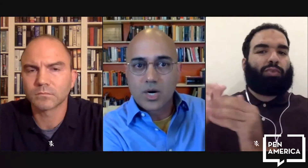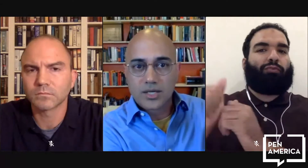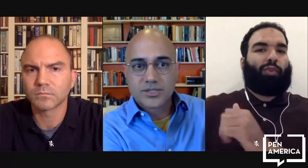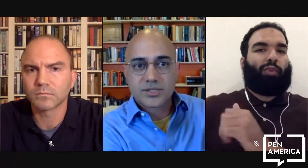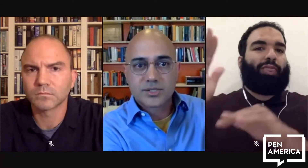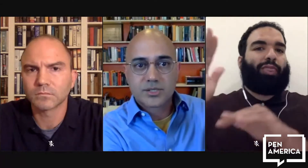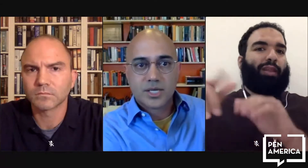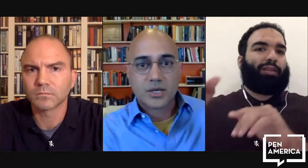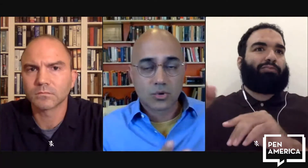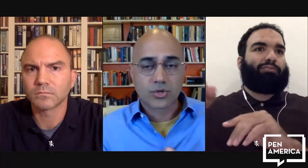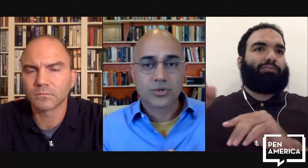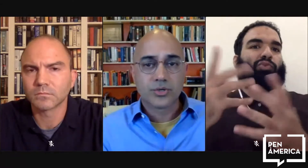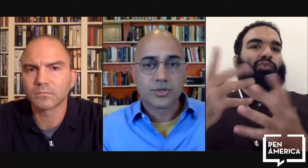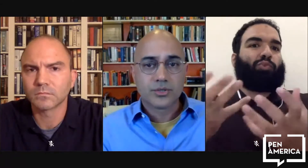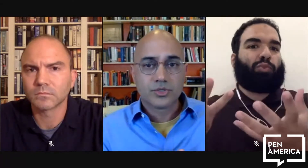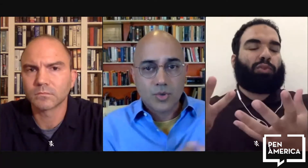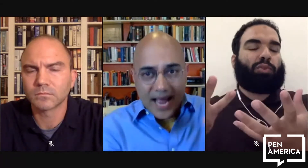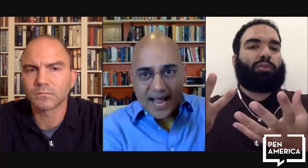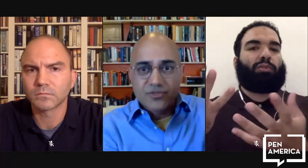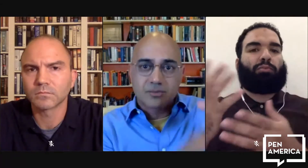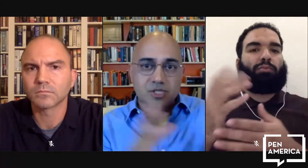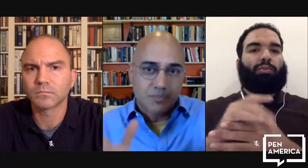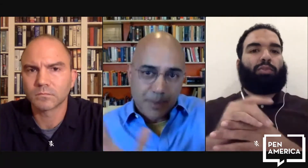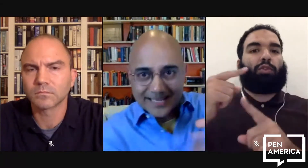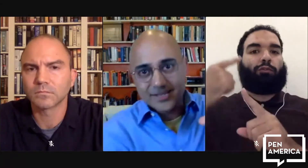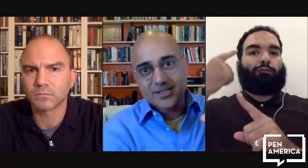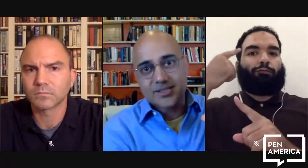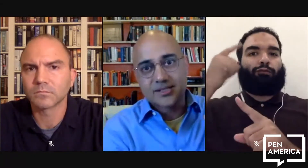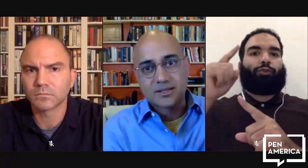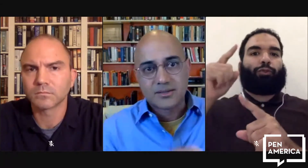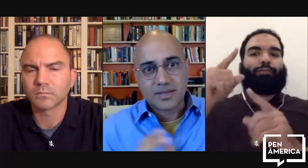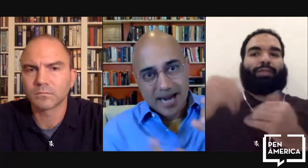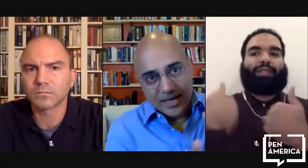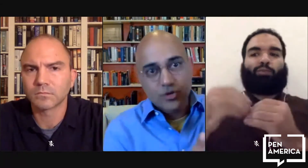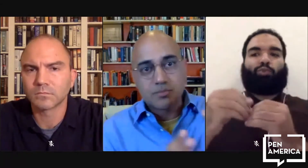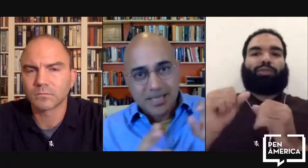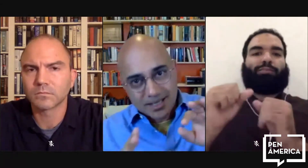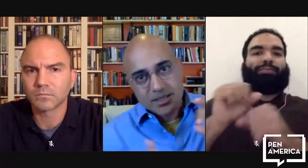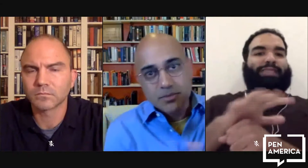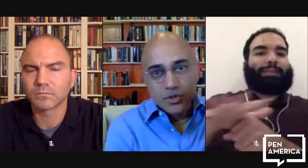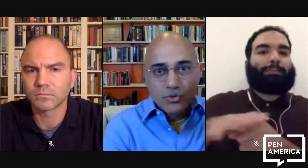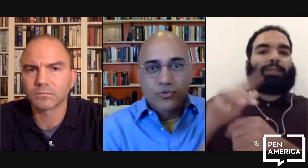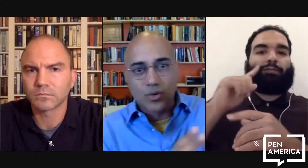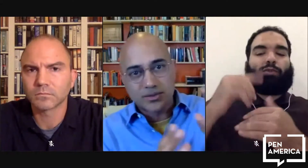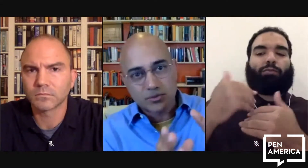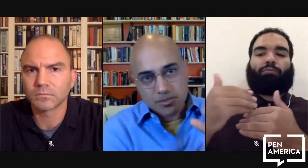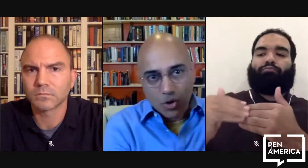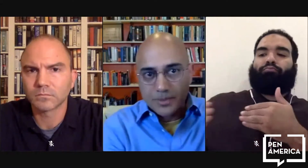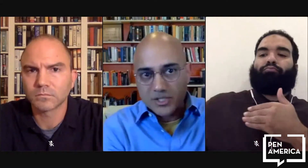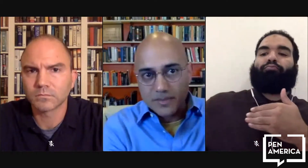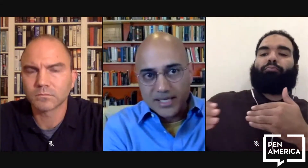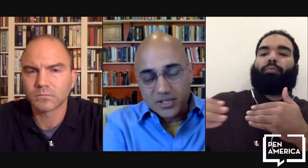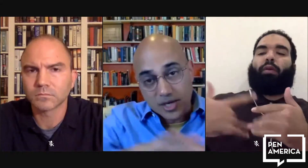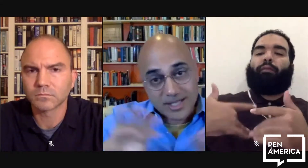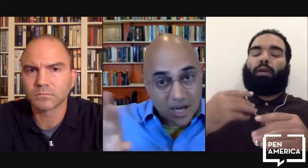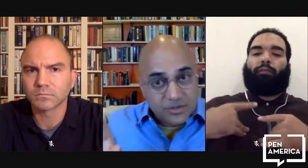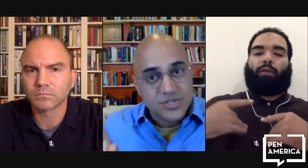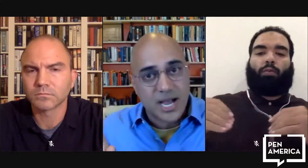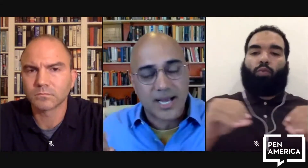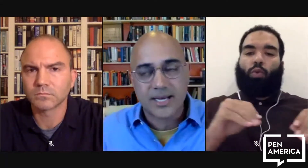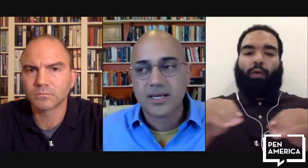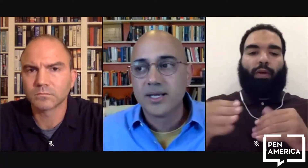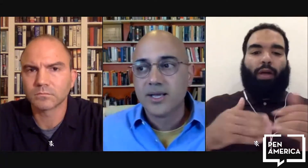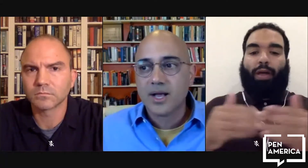really was, in order to have some space that I could begin to maneuver with. There was some open space there. And on the